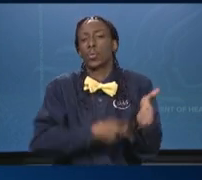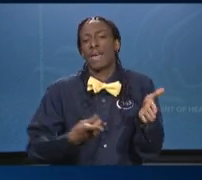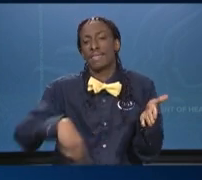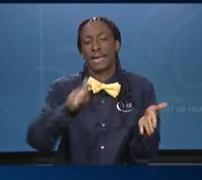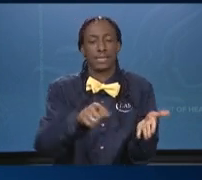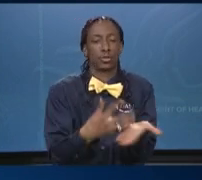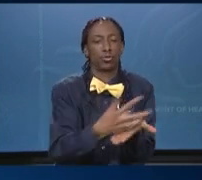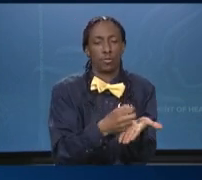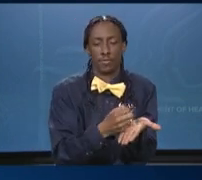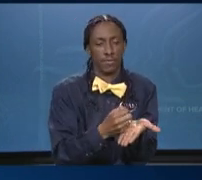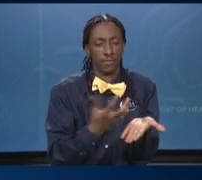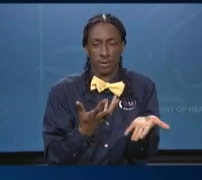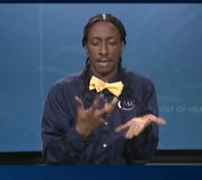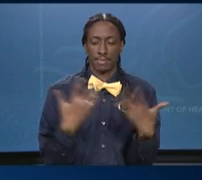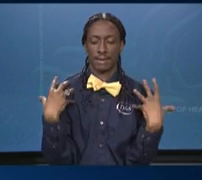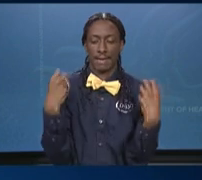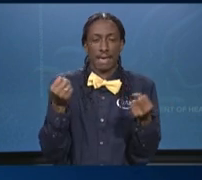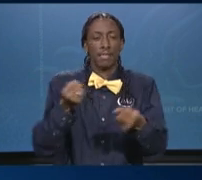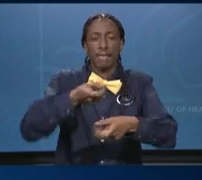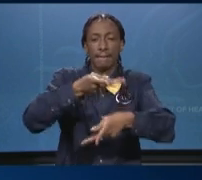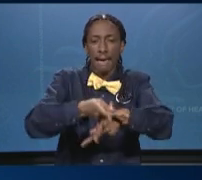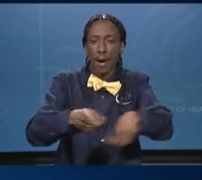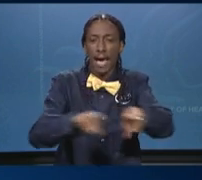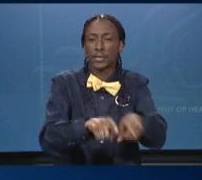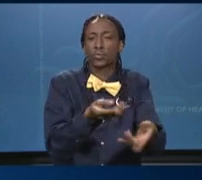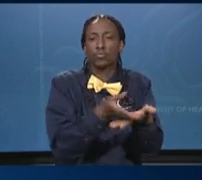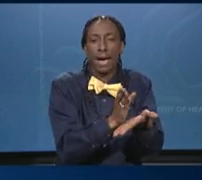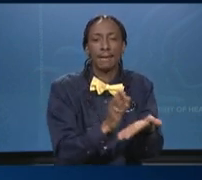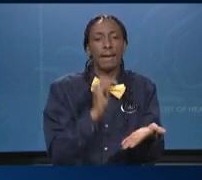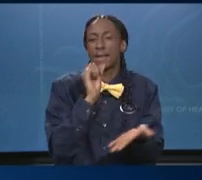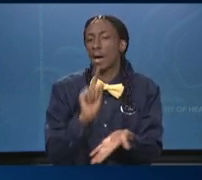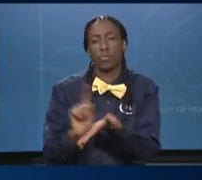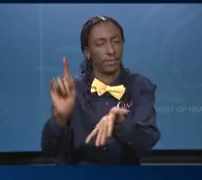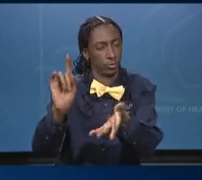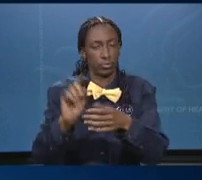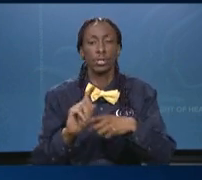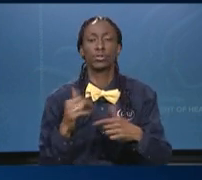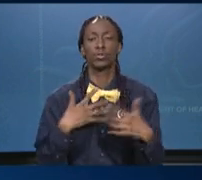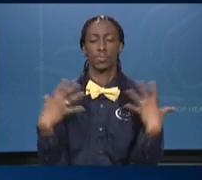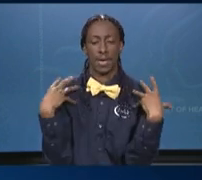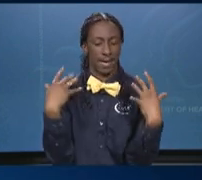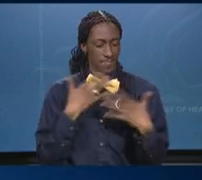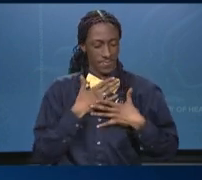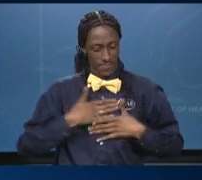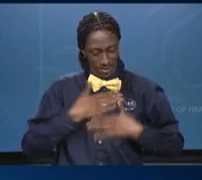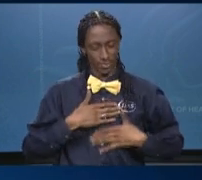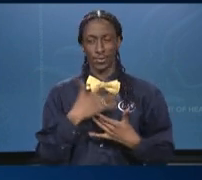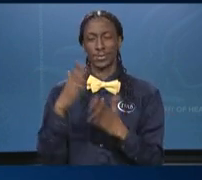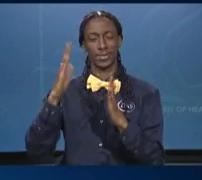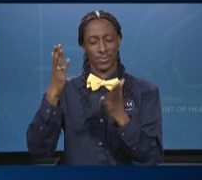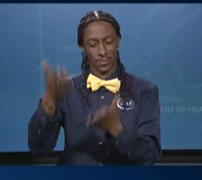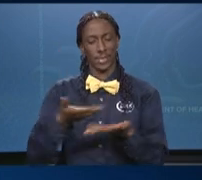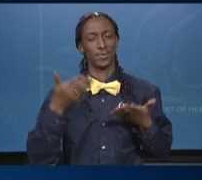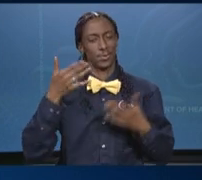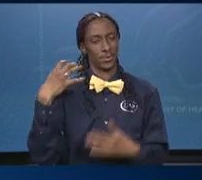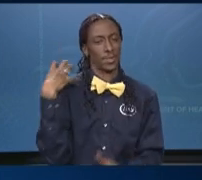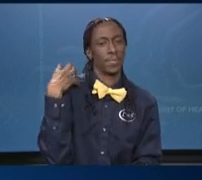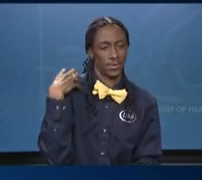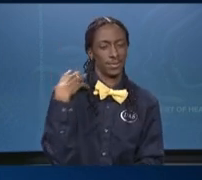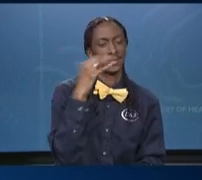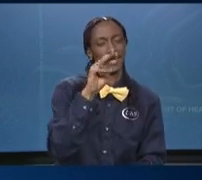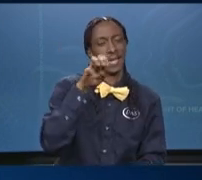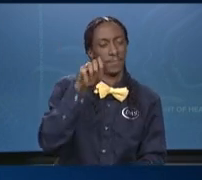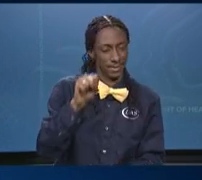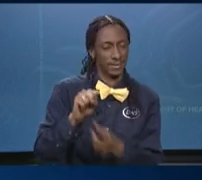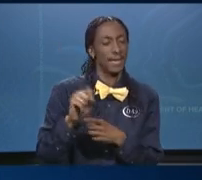where we treat health care as a right, not a privilege. And so it is my pleasure to introduce the boss at CMS, Administrator